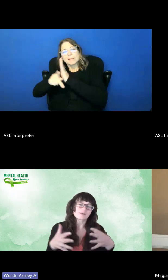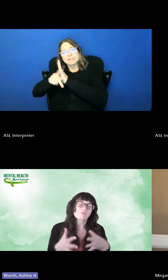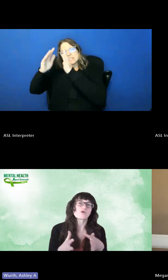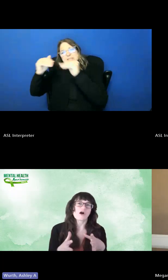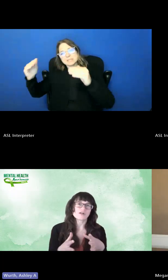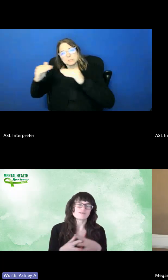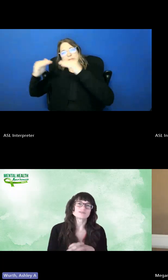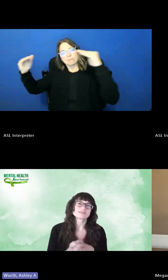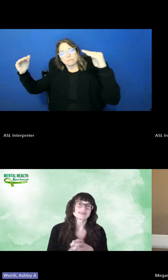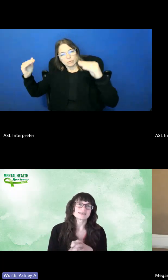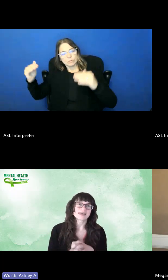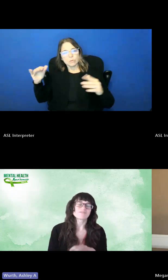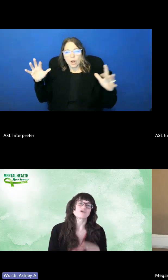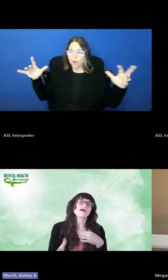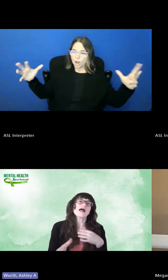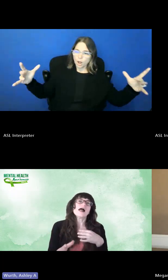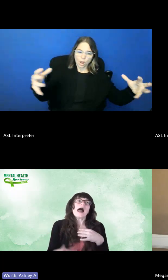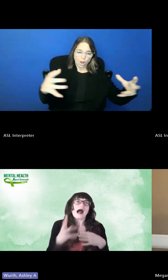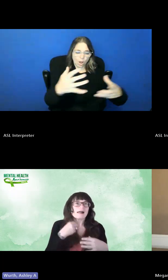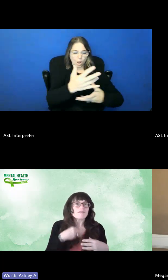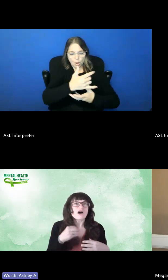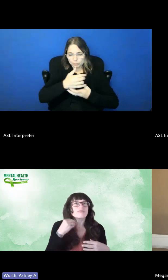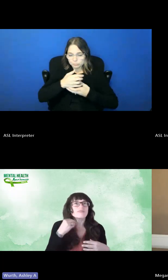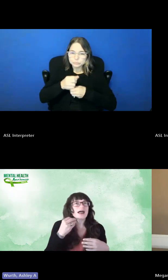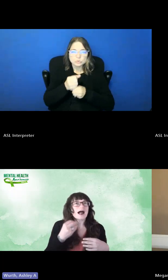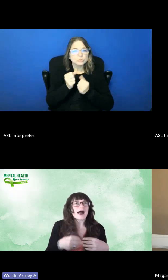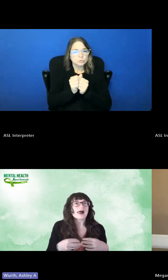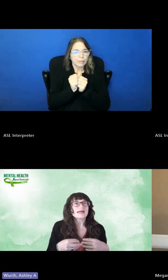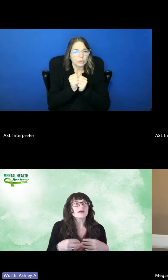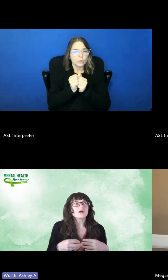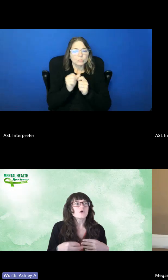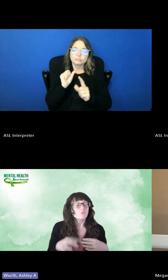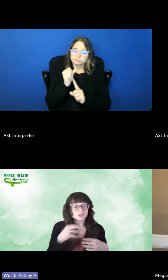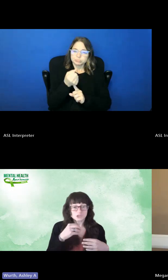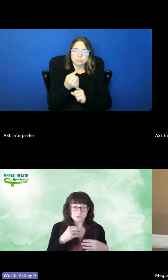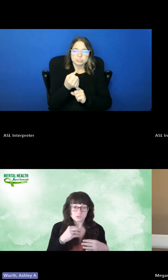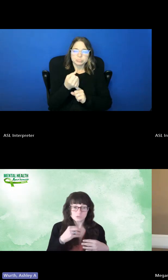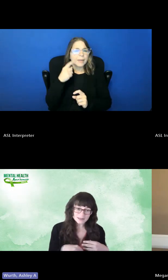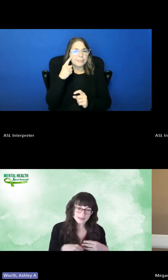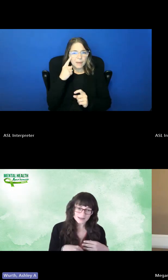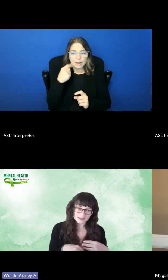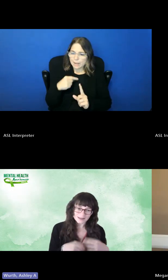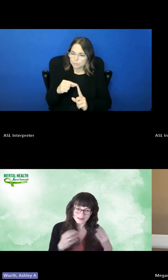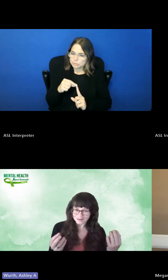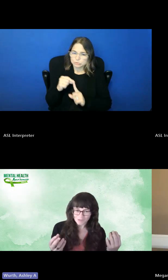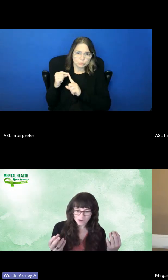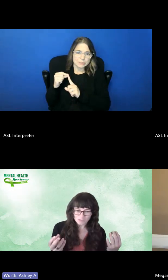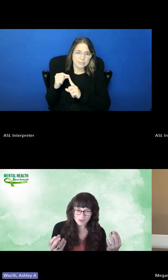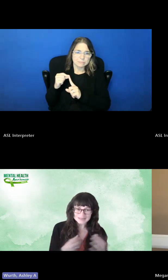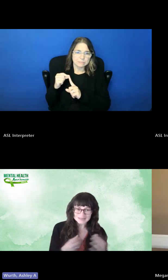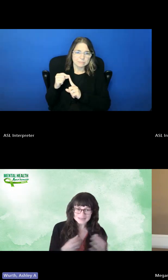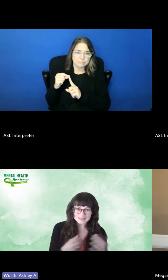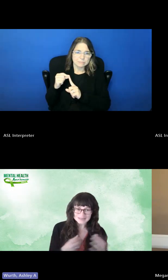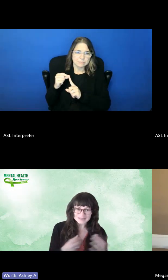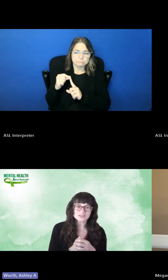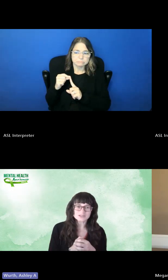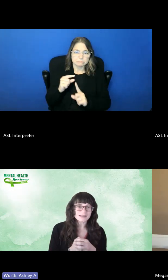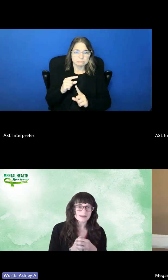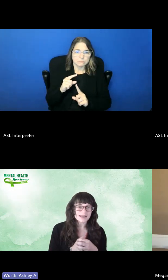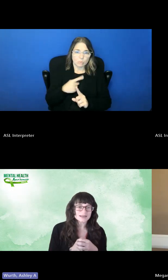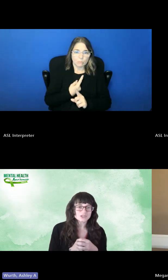so being able to like pull all of those things together, I thought that I was unique in a